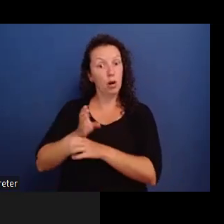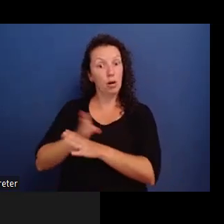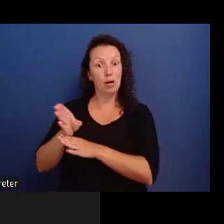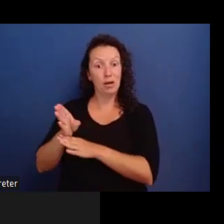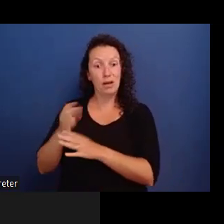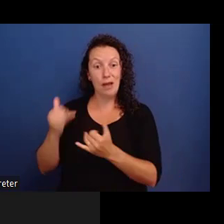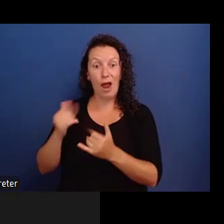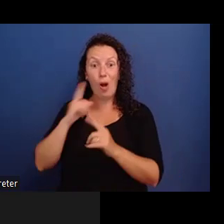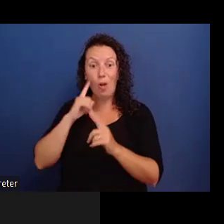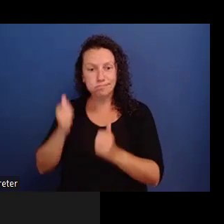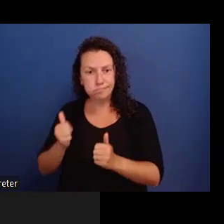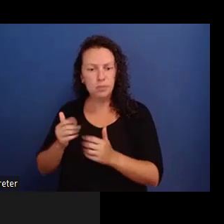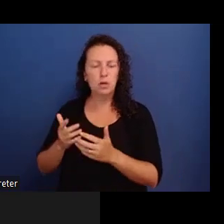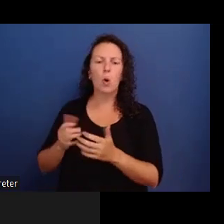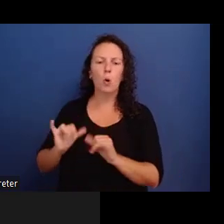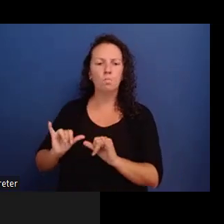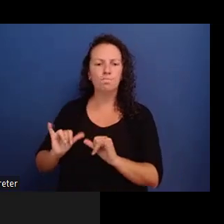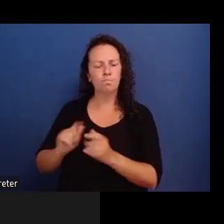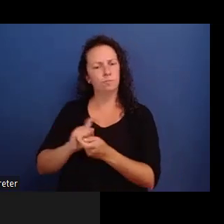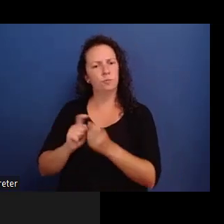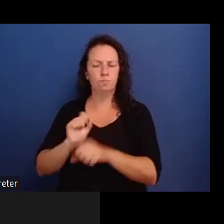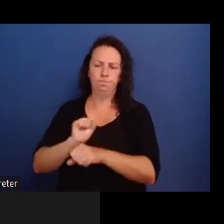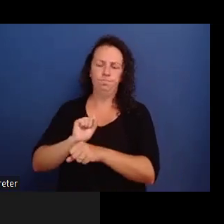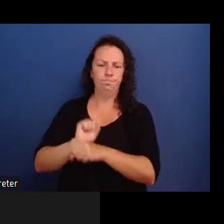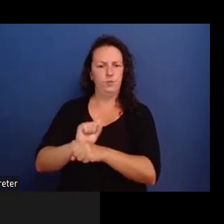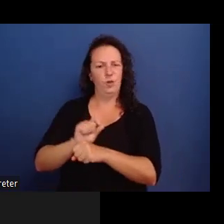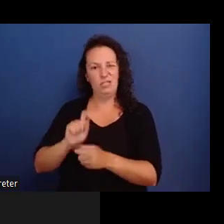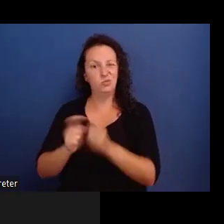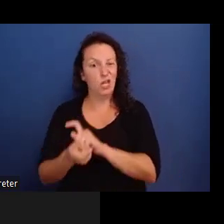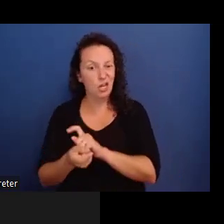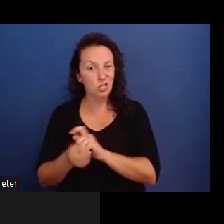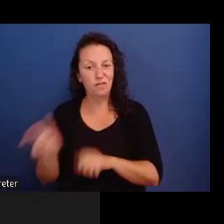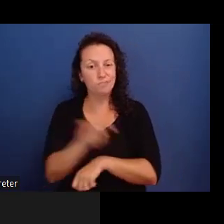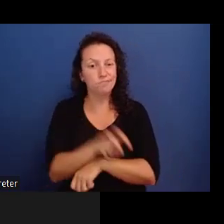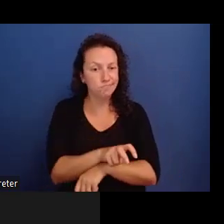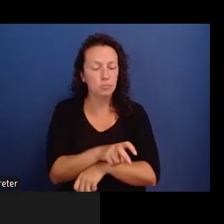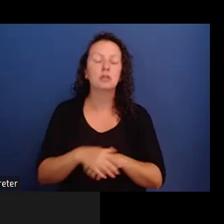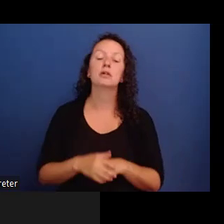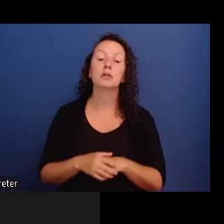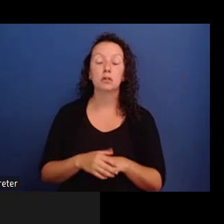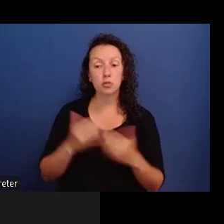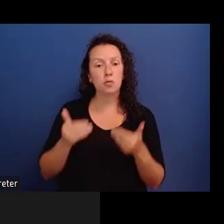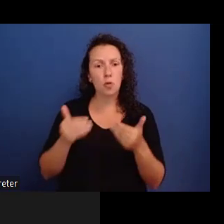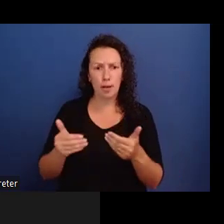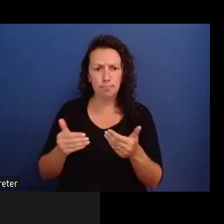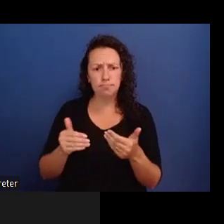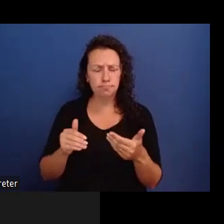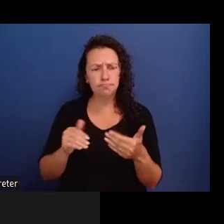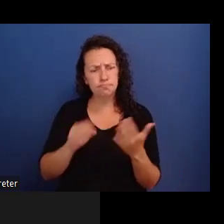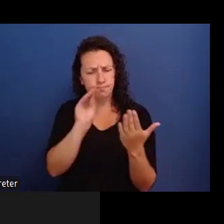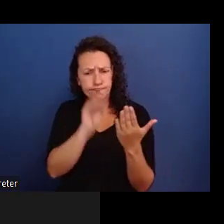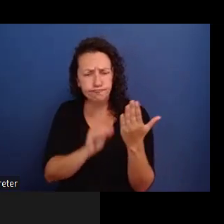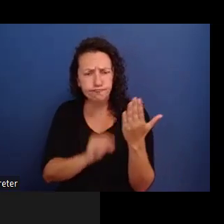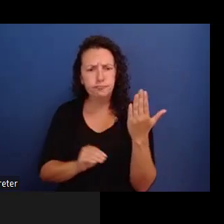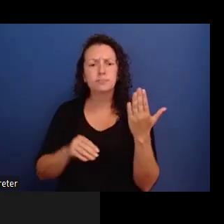exactly the same job that they could before. So we take the interest profile and we find